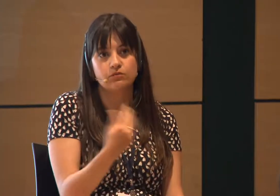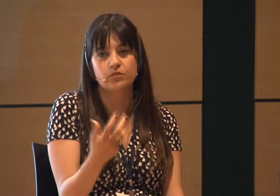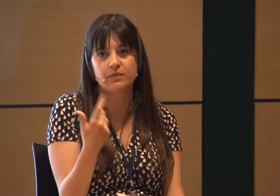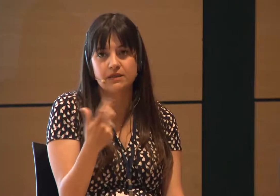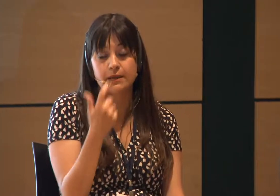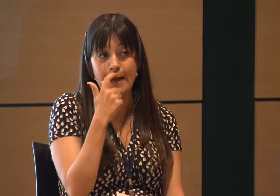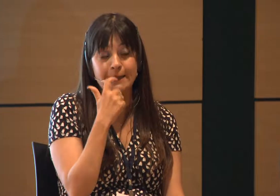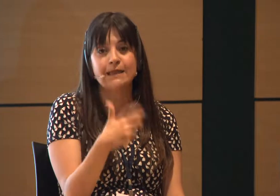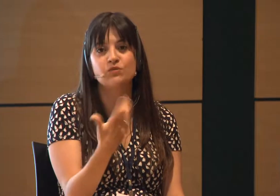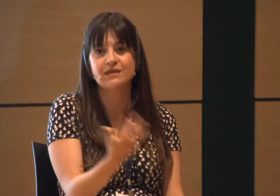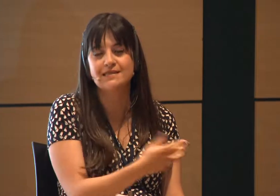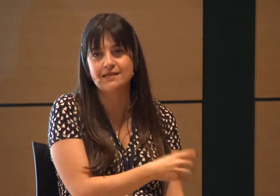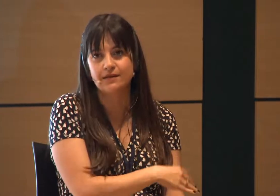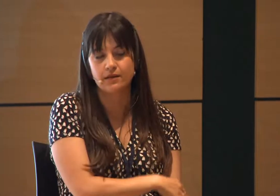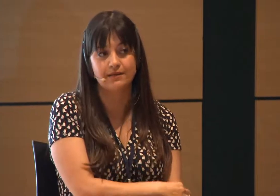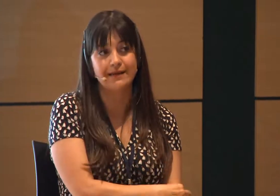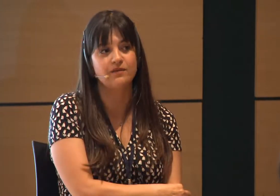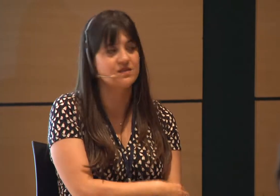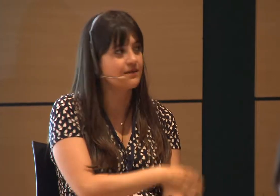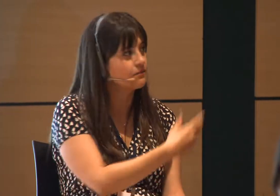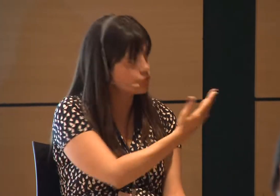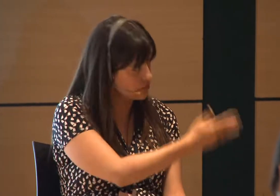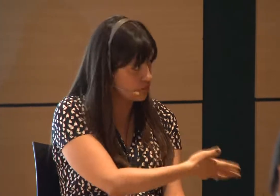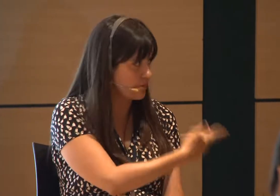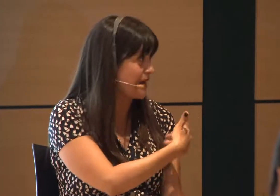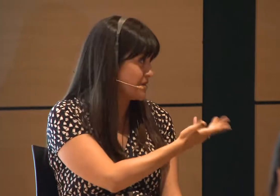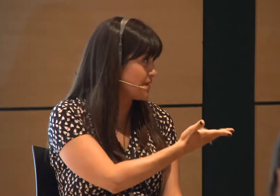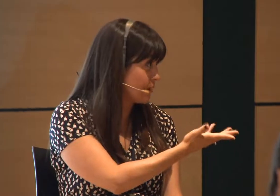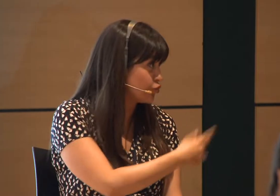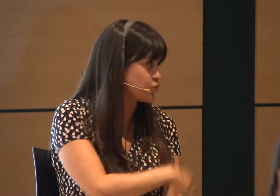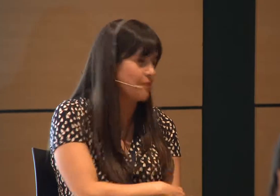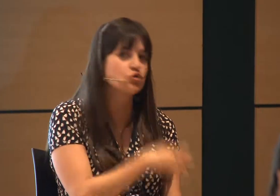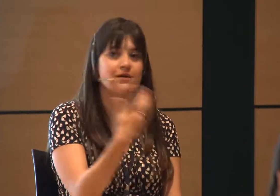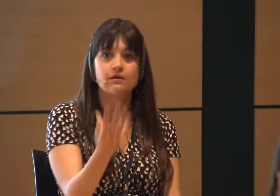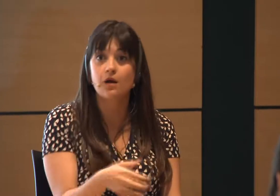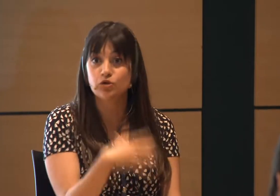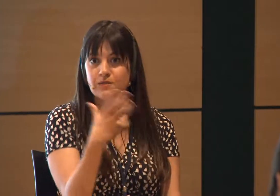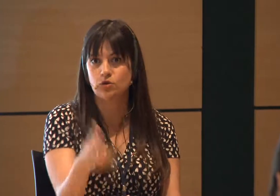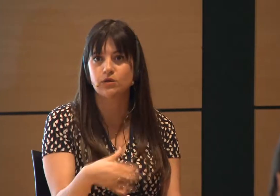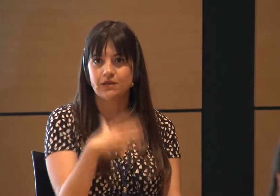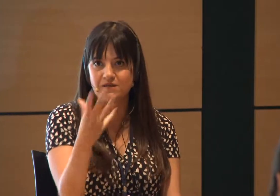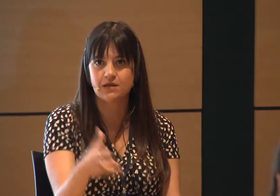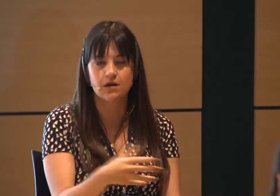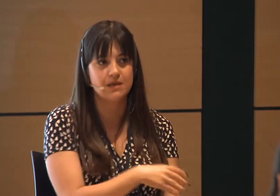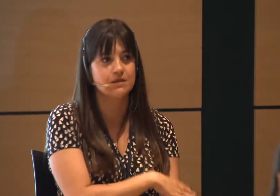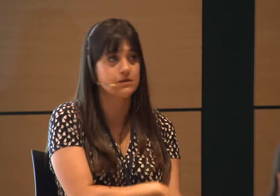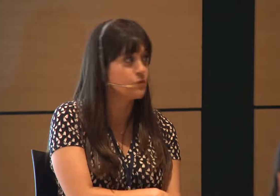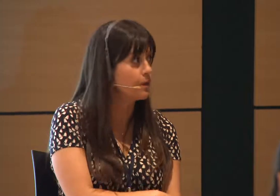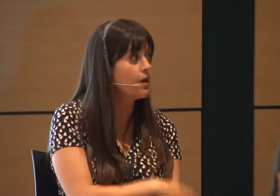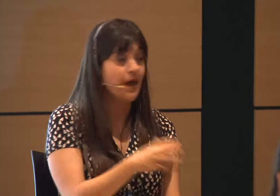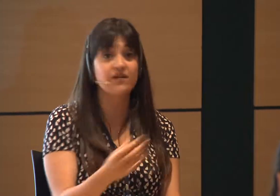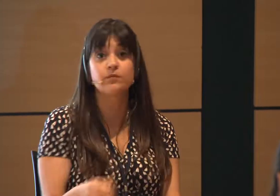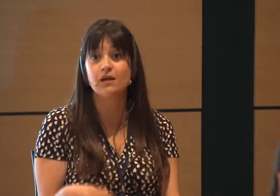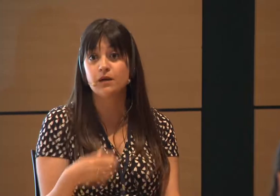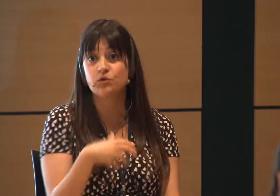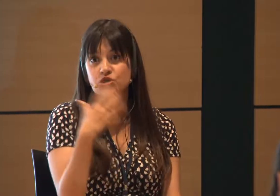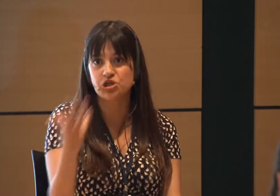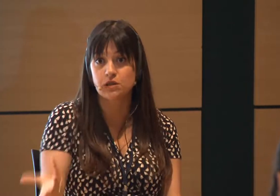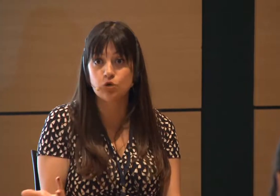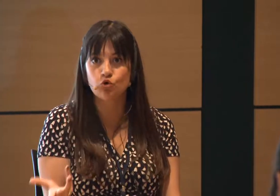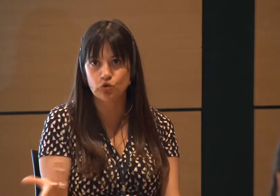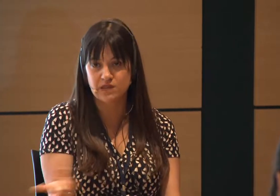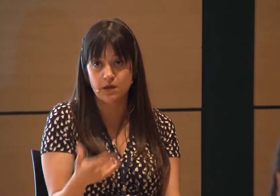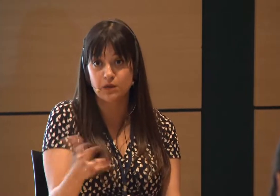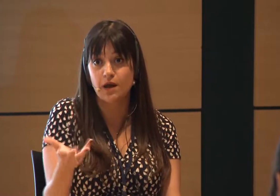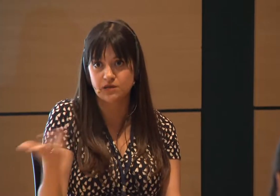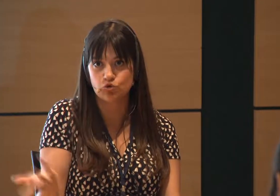overarching uh i think and when we talk about climate crisis yes and you know i've also talked about carbon emissions